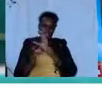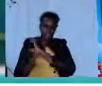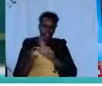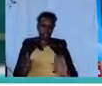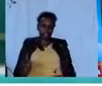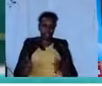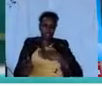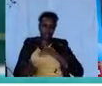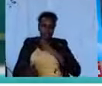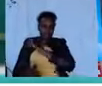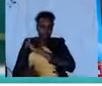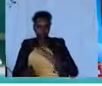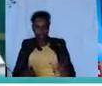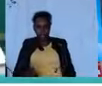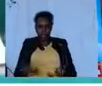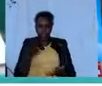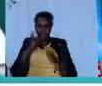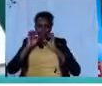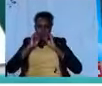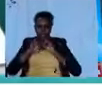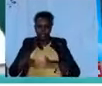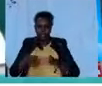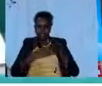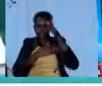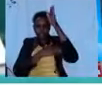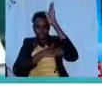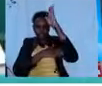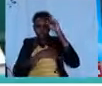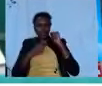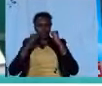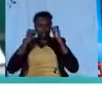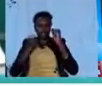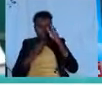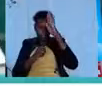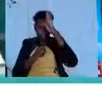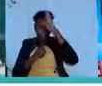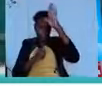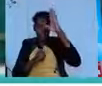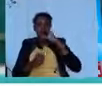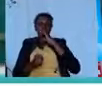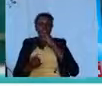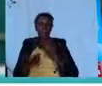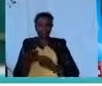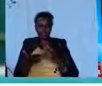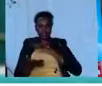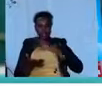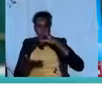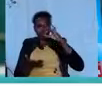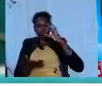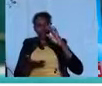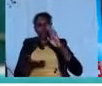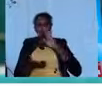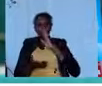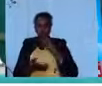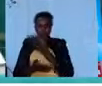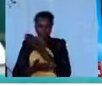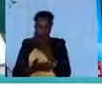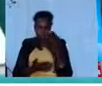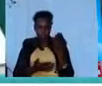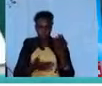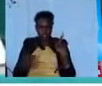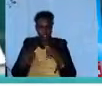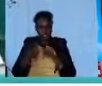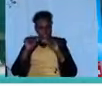our Lord. And the blessing of God Almighty, Father, Son, and the Holy Spirit be among you